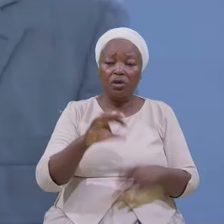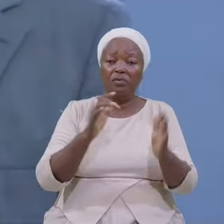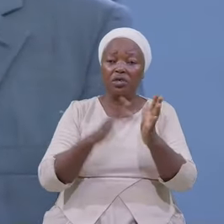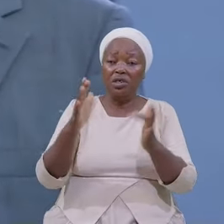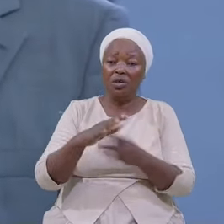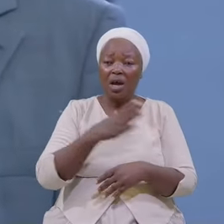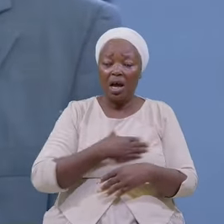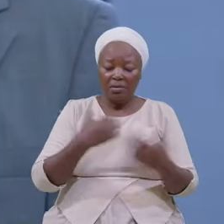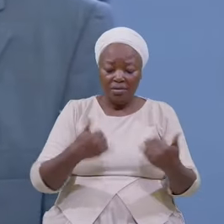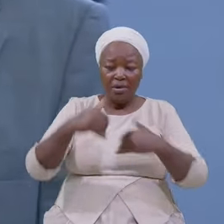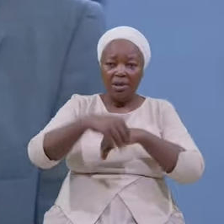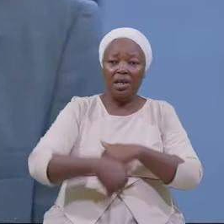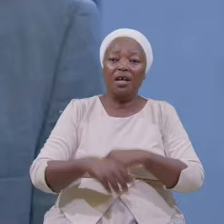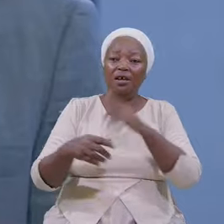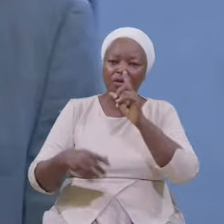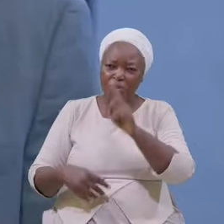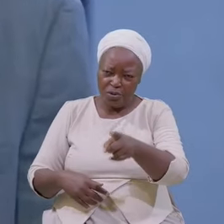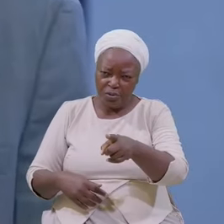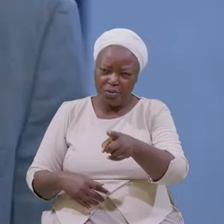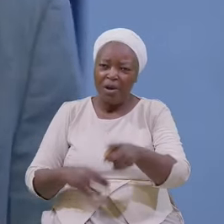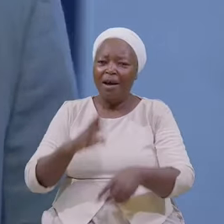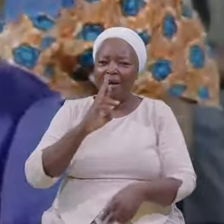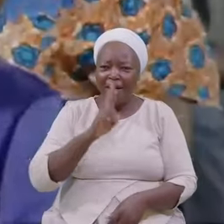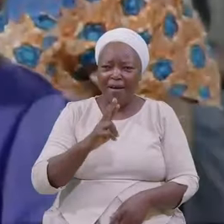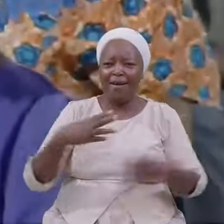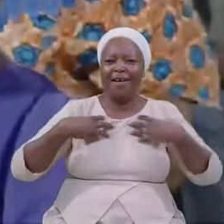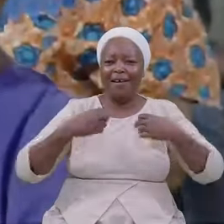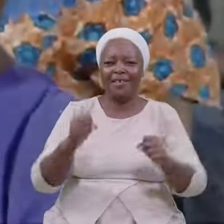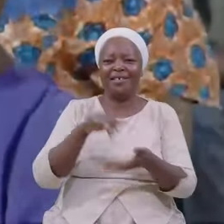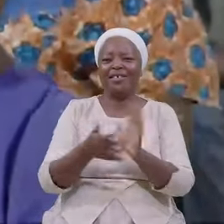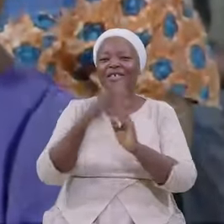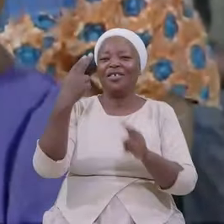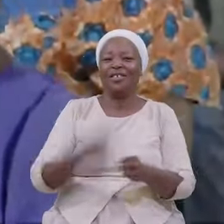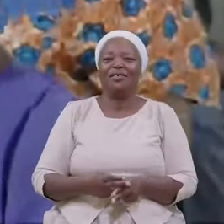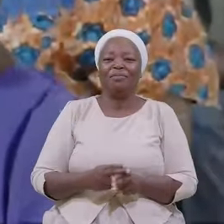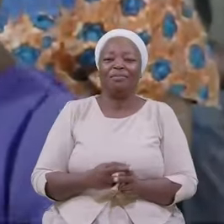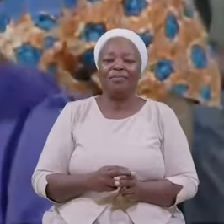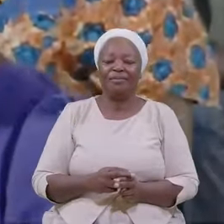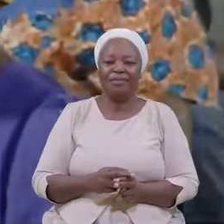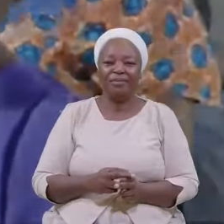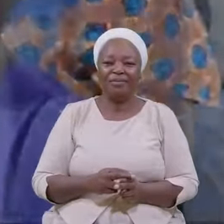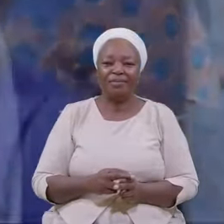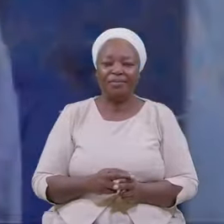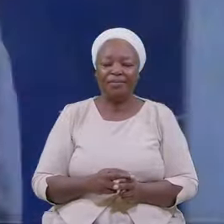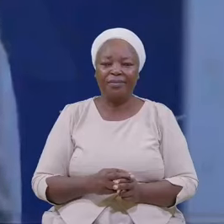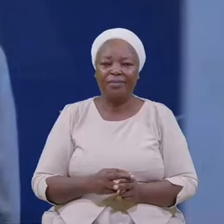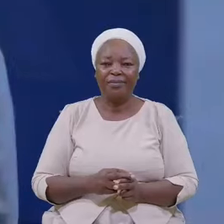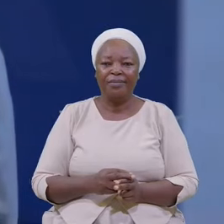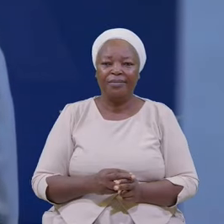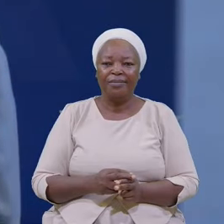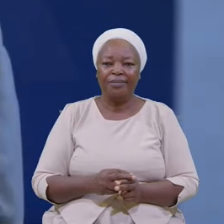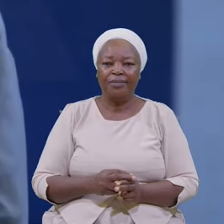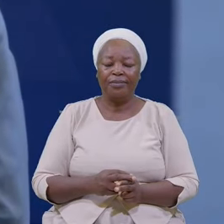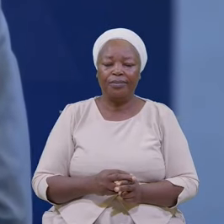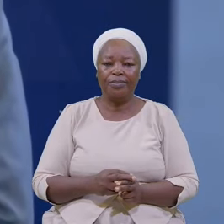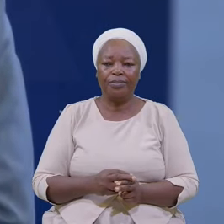and tonight you are healed. Venez au Seigneur avec vos maladies, vos infirmités, tous les